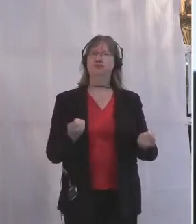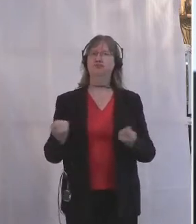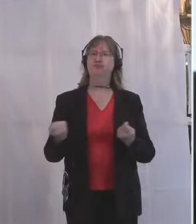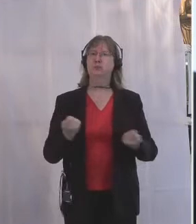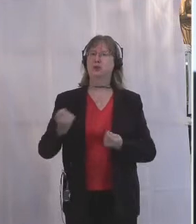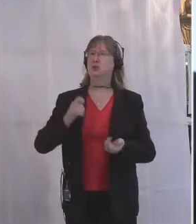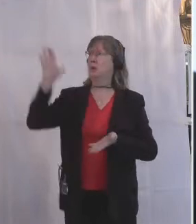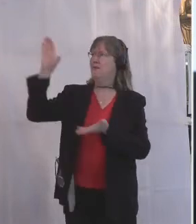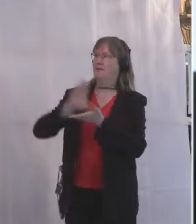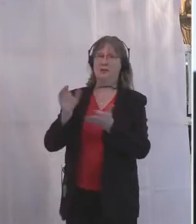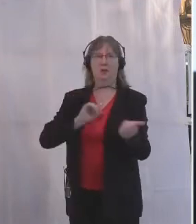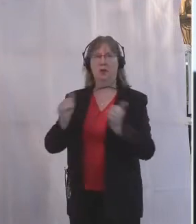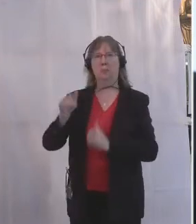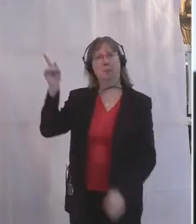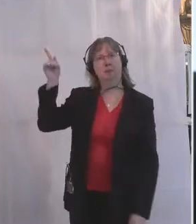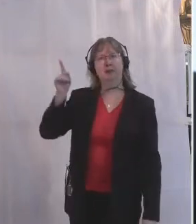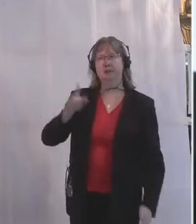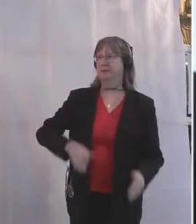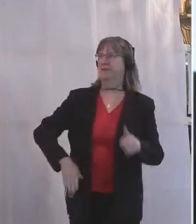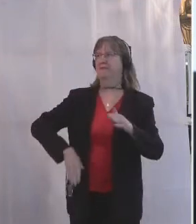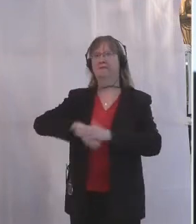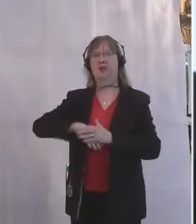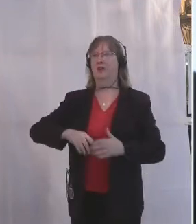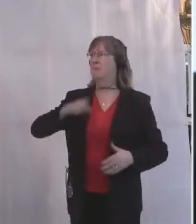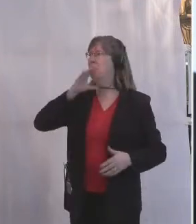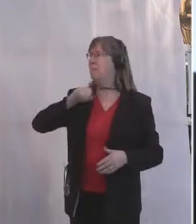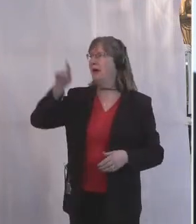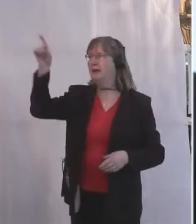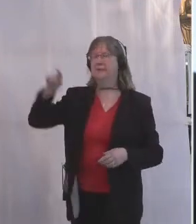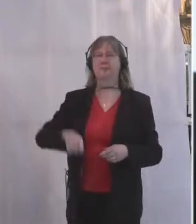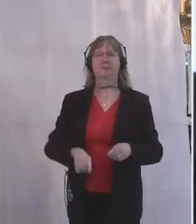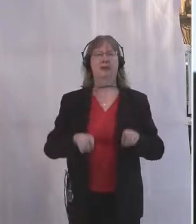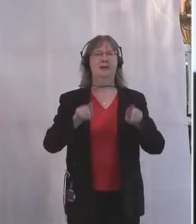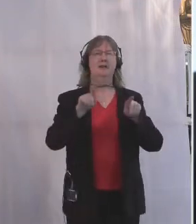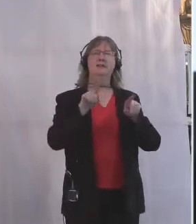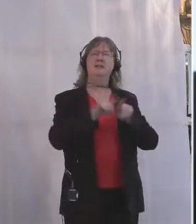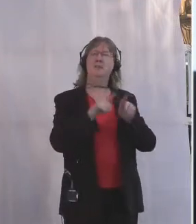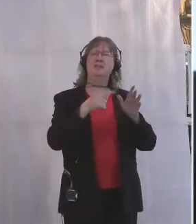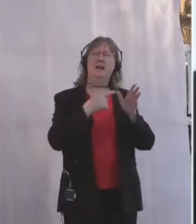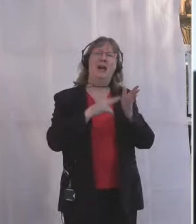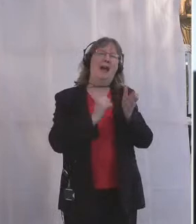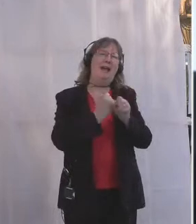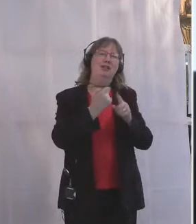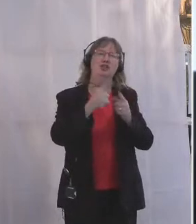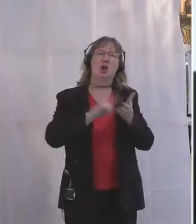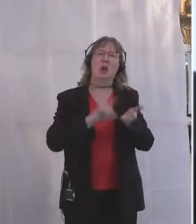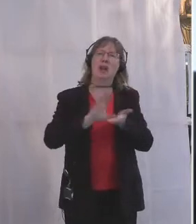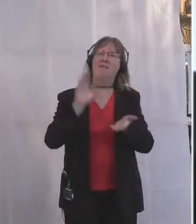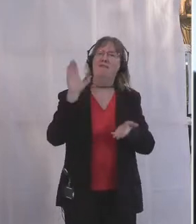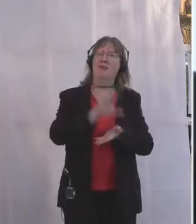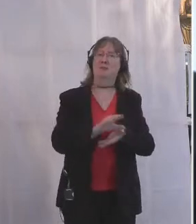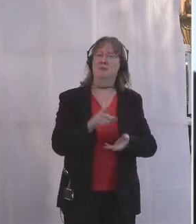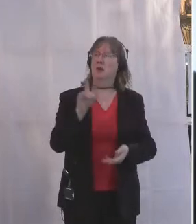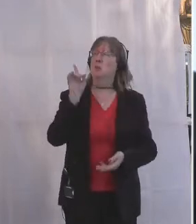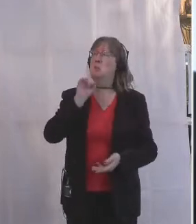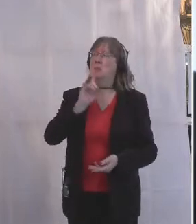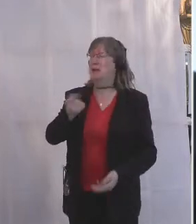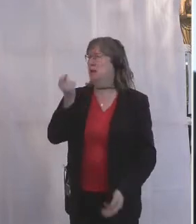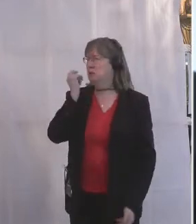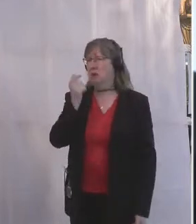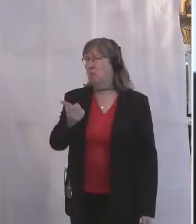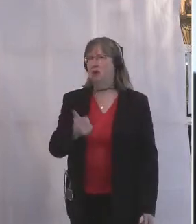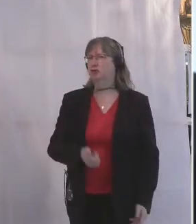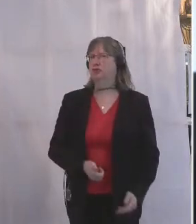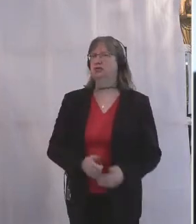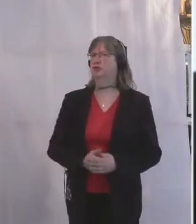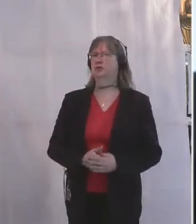investment firms are all filled with men. Same with angel investment. There's just not as many women who I think are in that upper